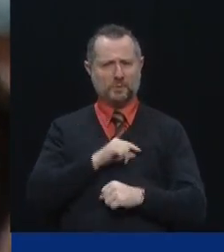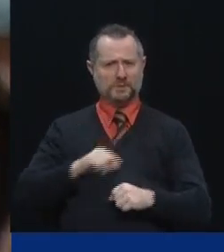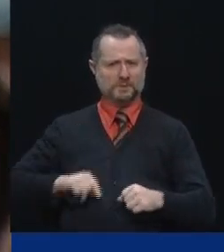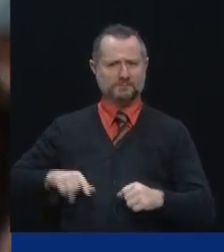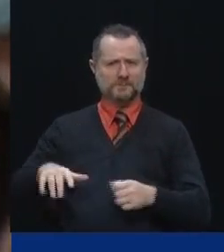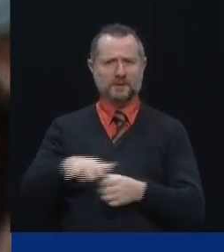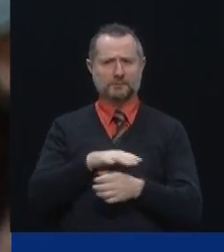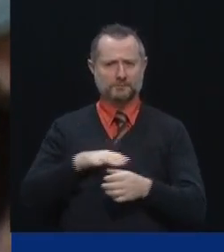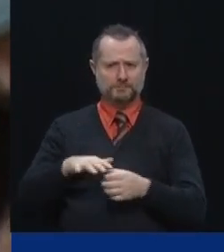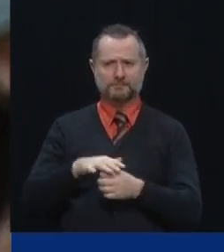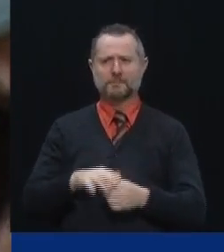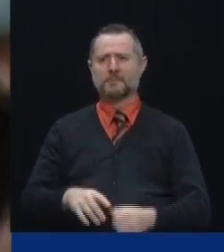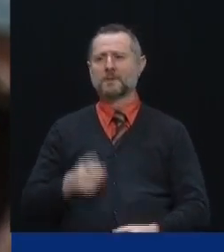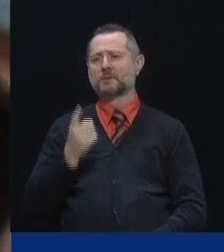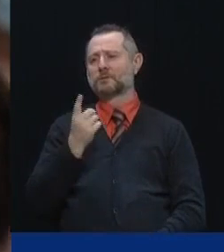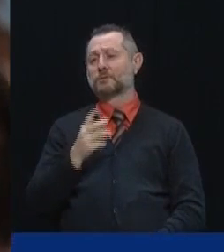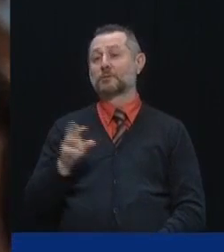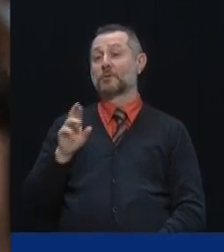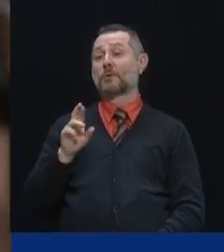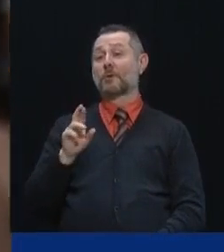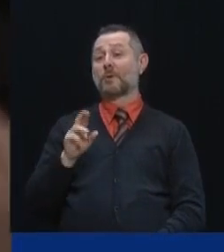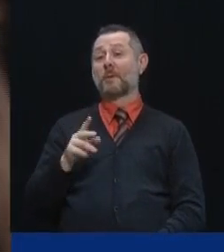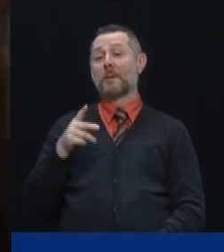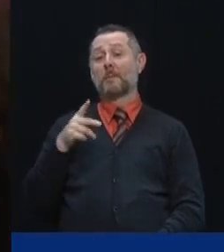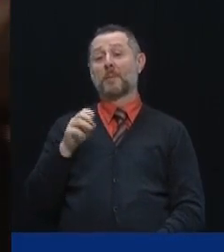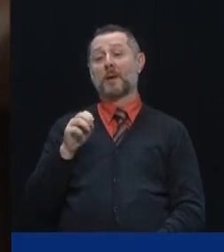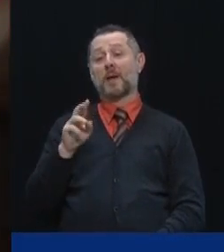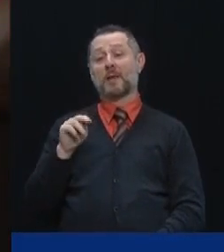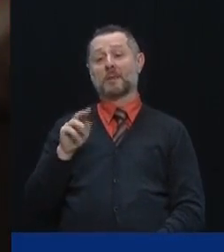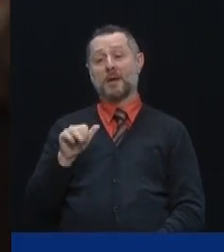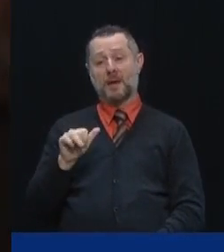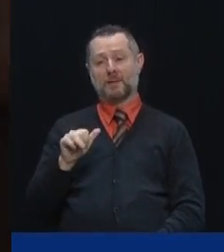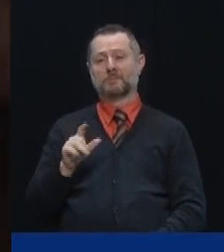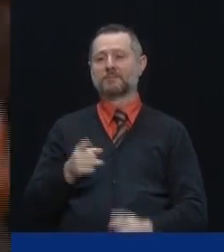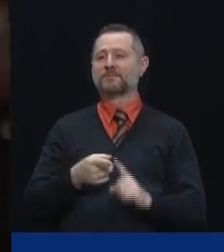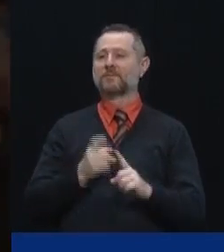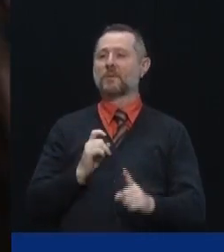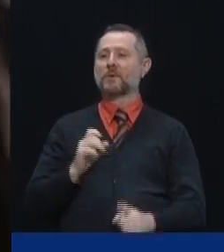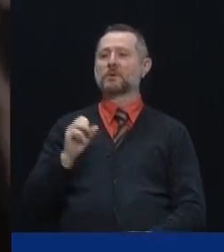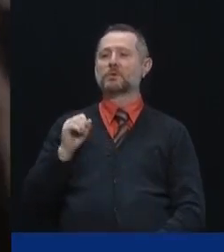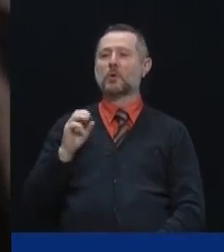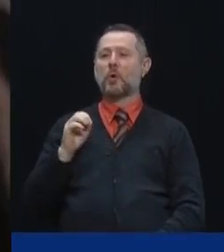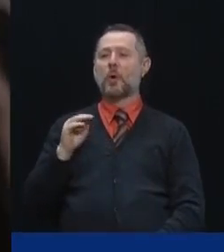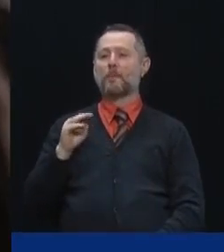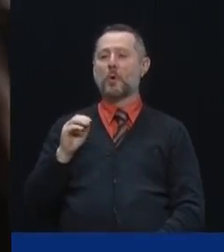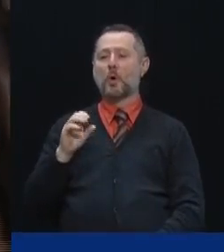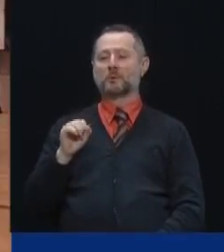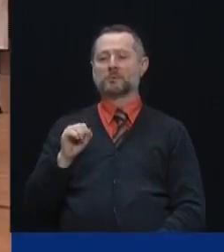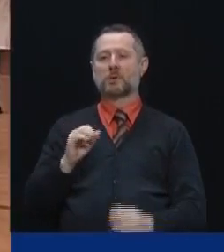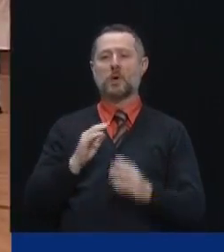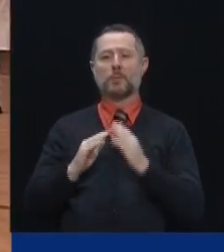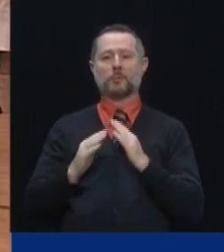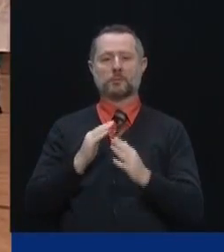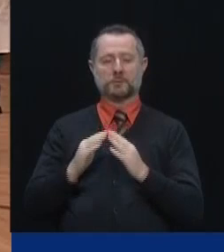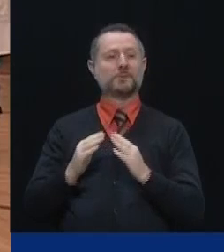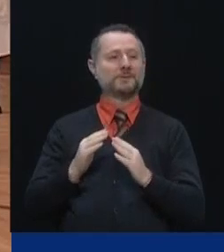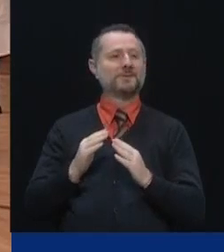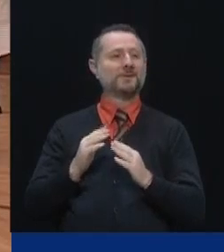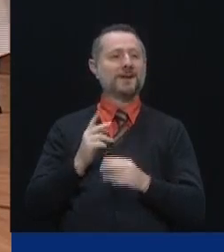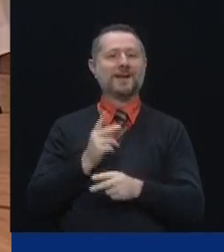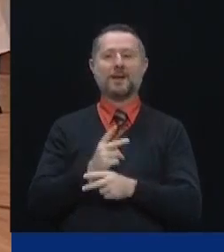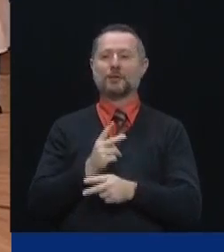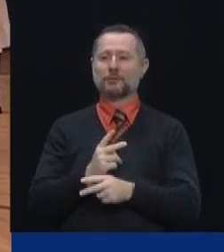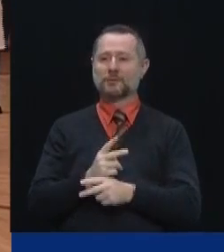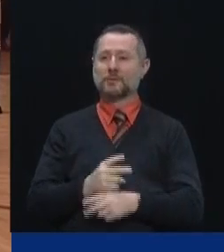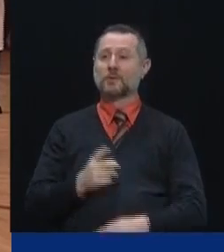have Dr. Jomaris Pena, who is from Somos Community Care. Somos and Dr. Talaj. Thank you,